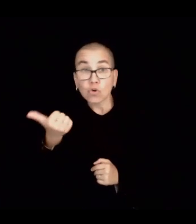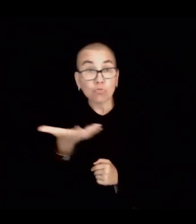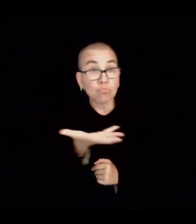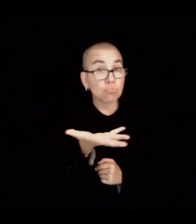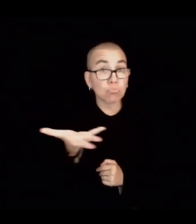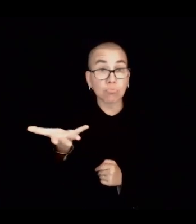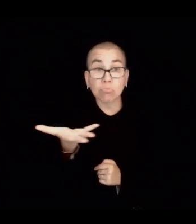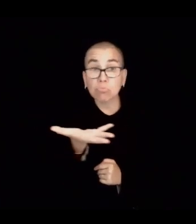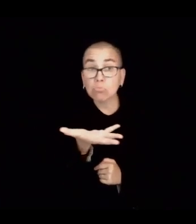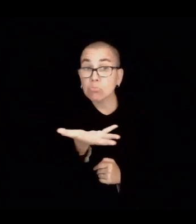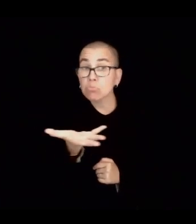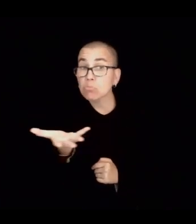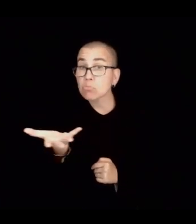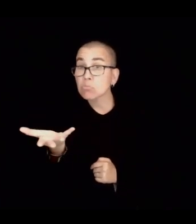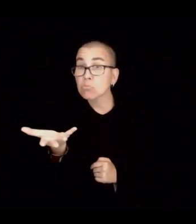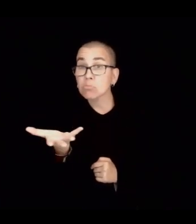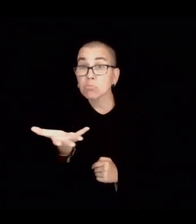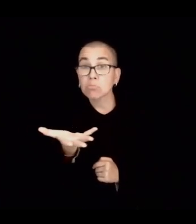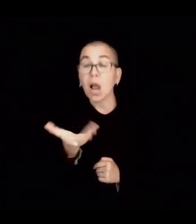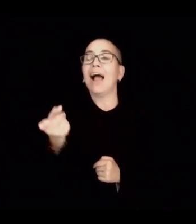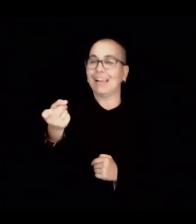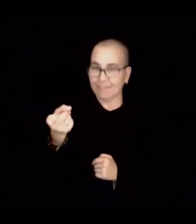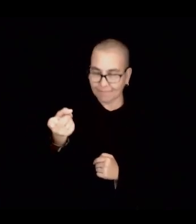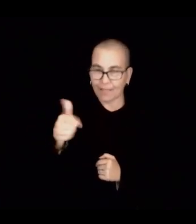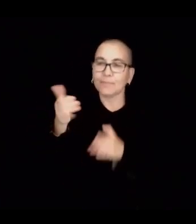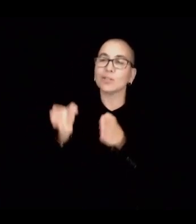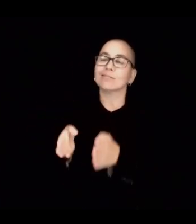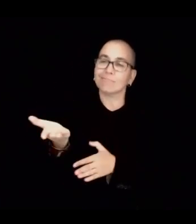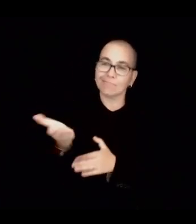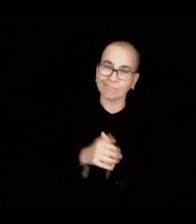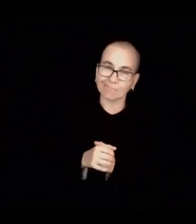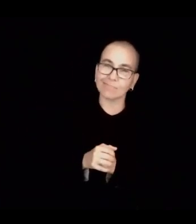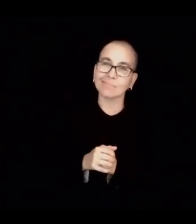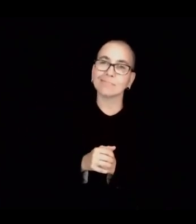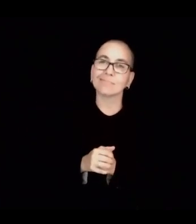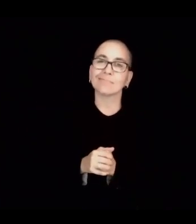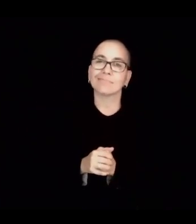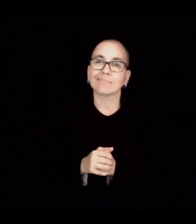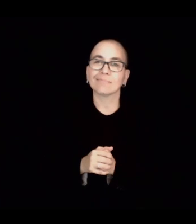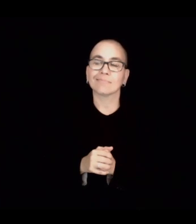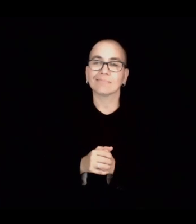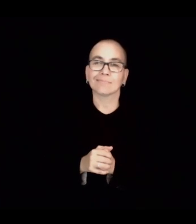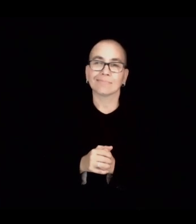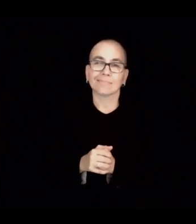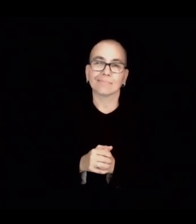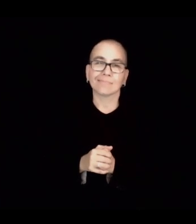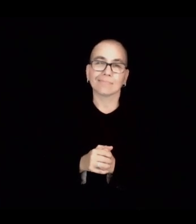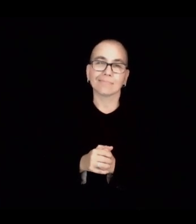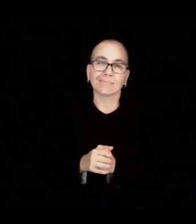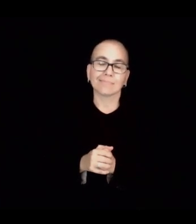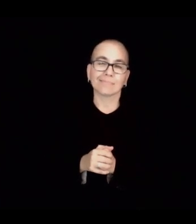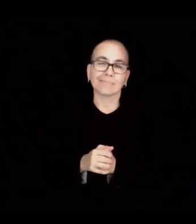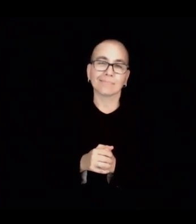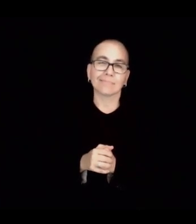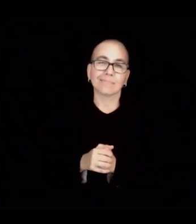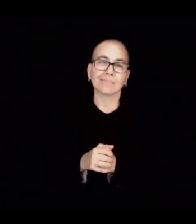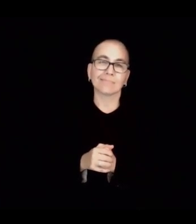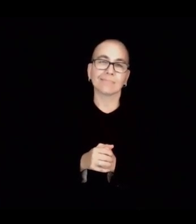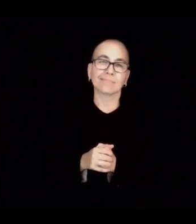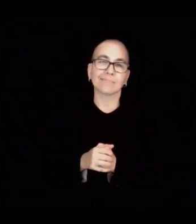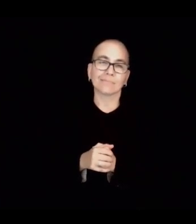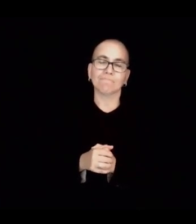is now open. Hi, thank you for taking my question. I'm calling to follow